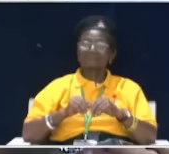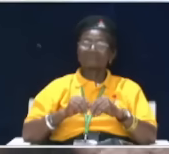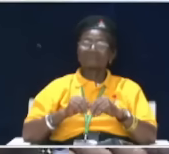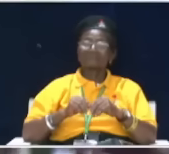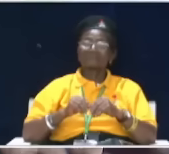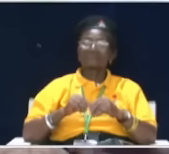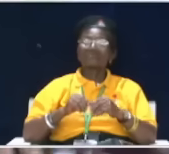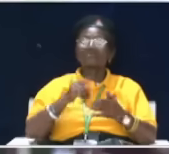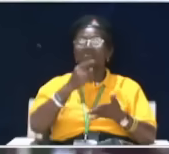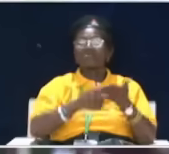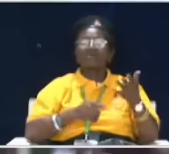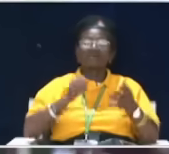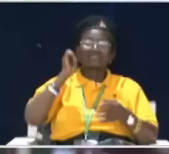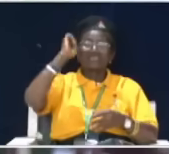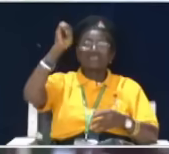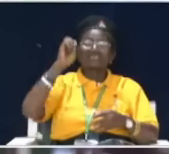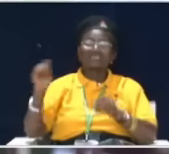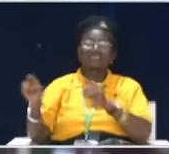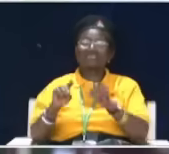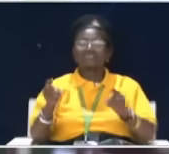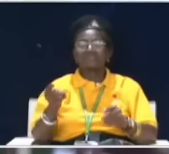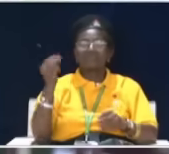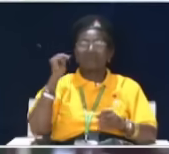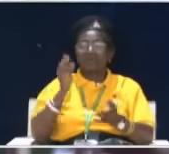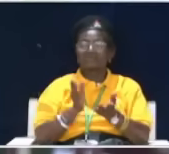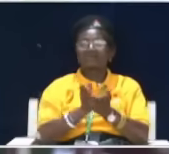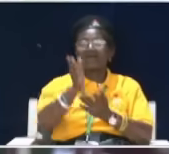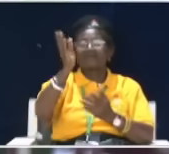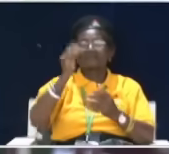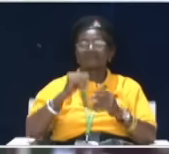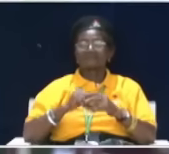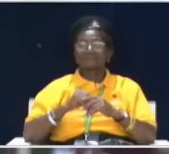What he did was right. Ohun to se o dara.